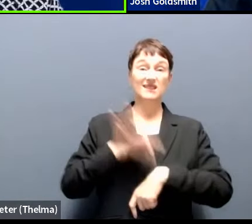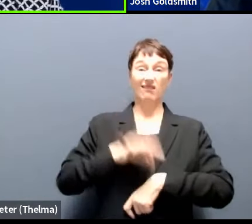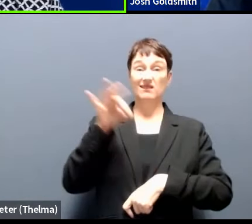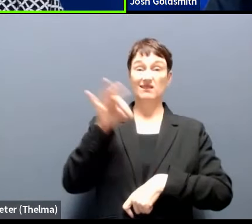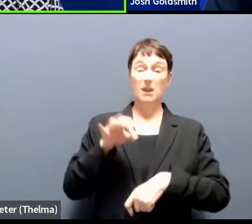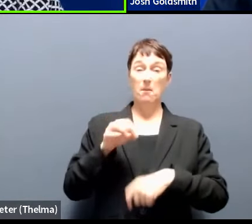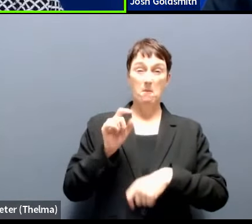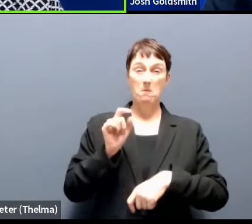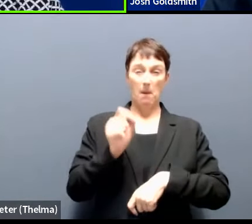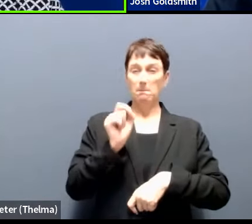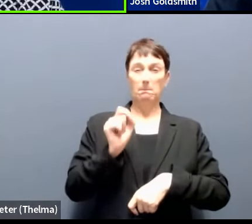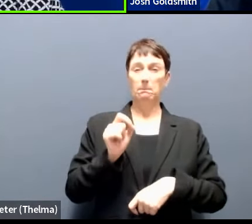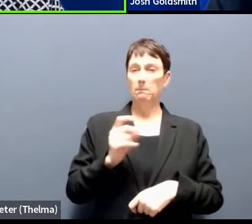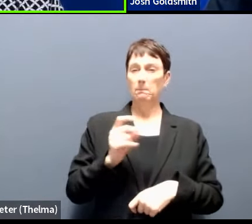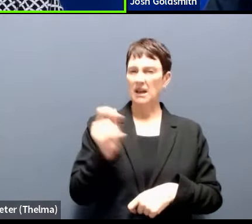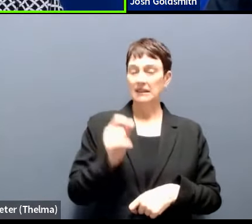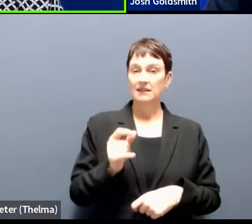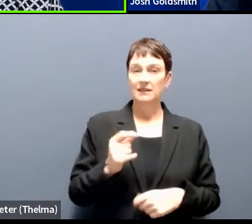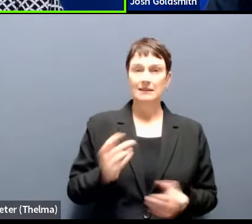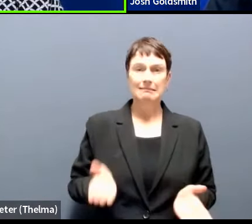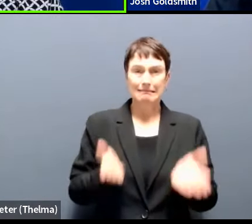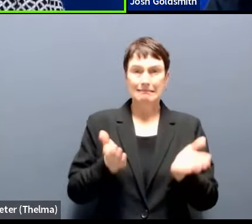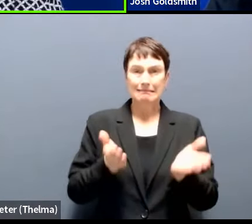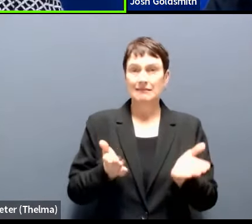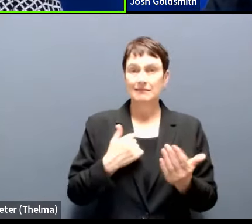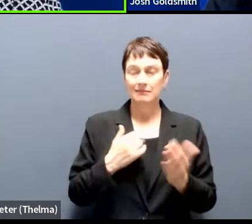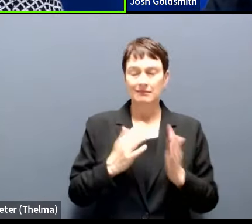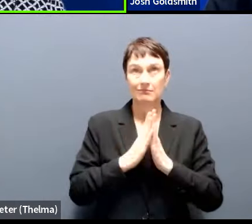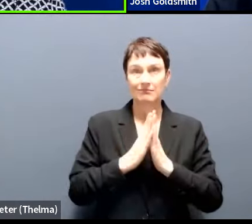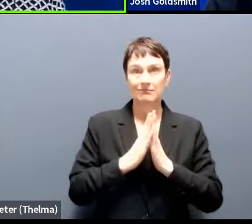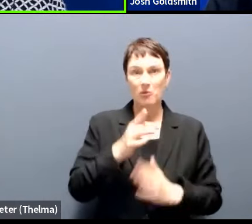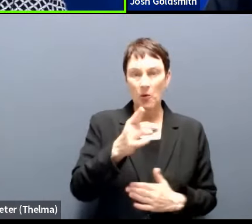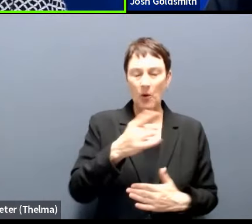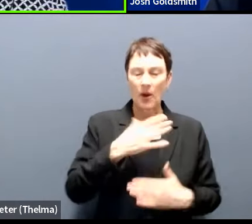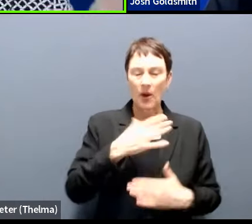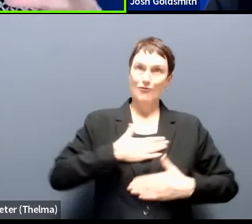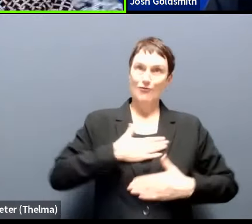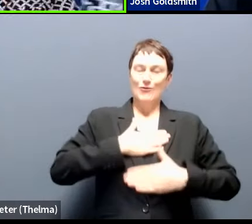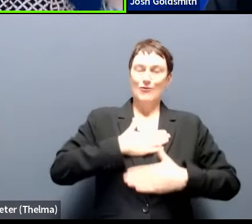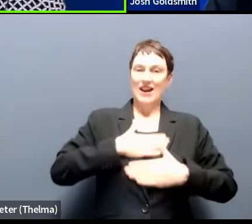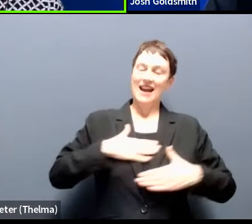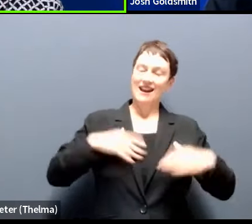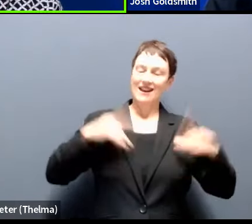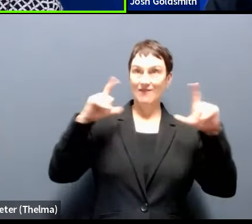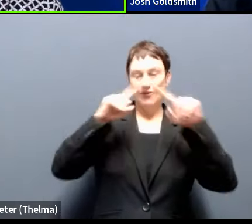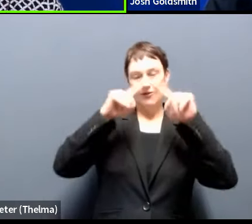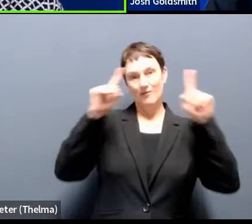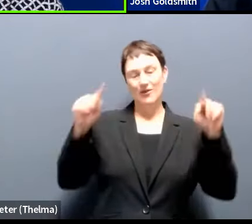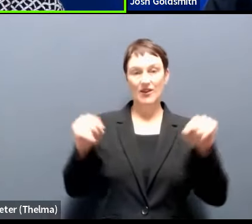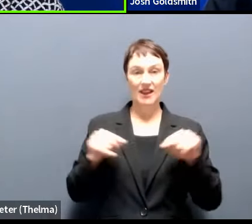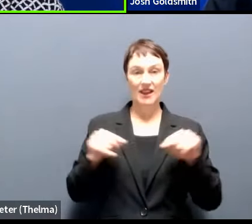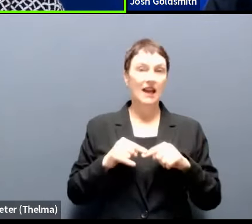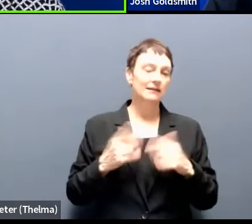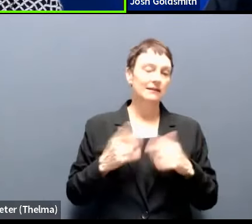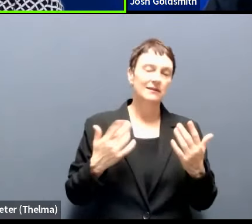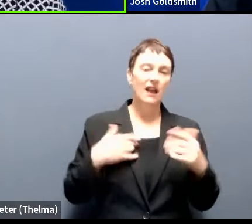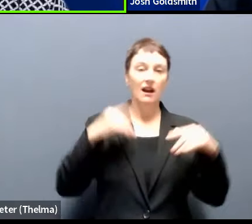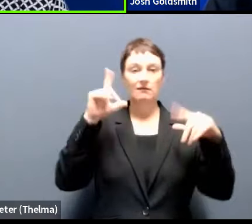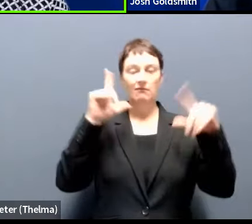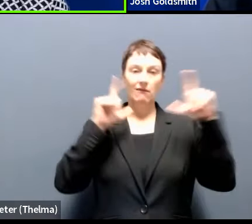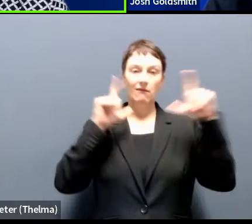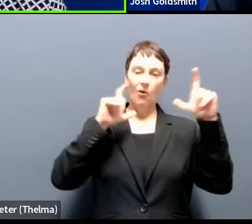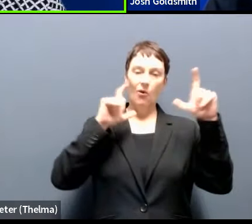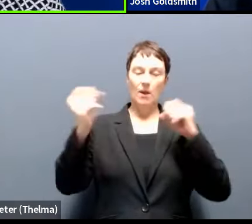So we hope you enjoy it. And that's all we have. And we're going to be sharing a wall with all the photos that are coming